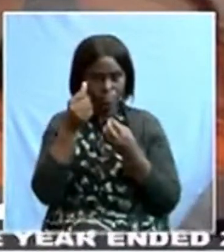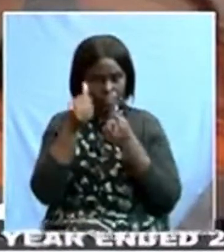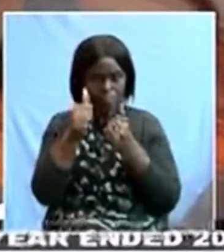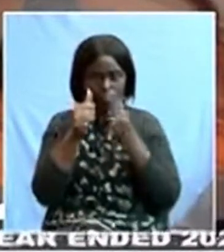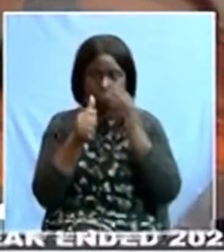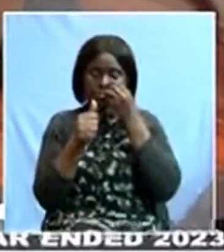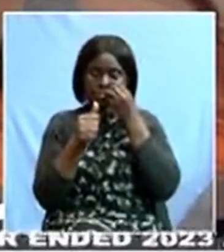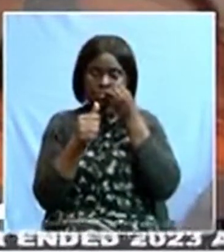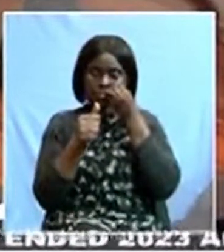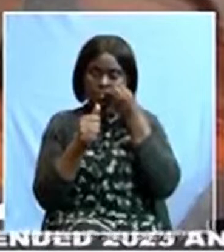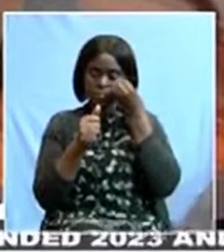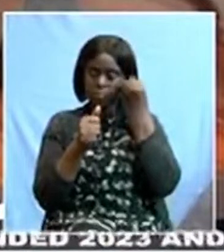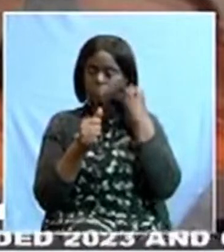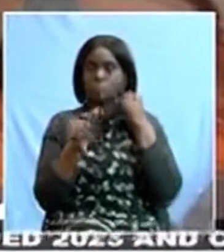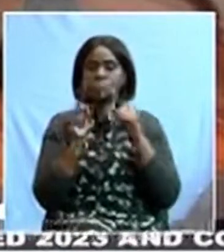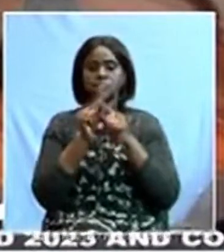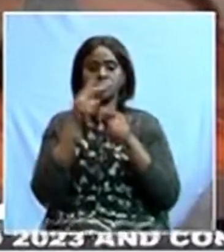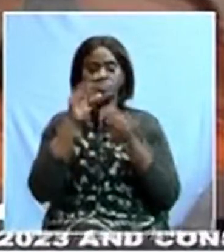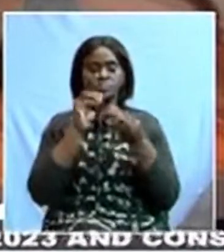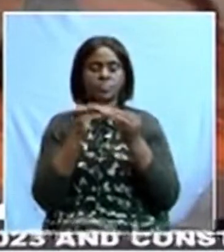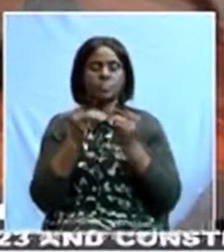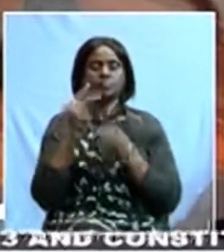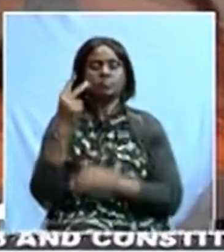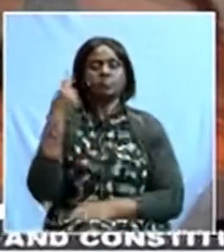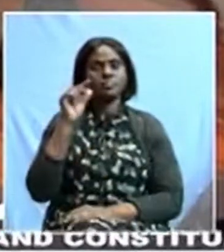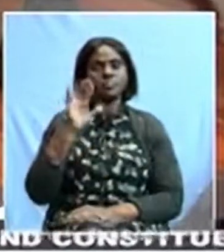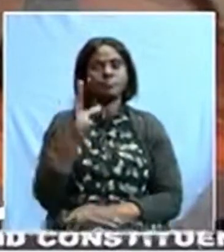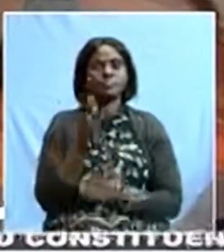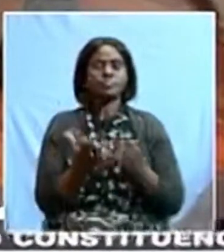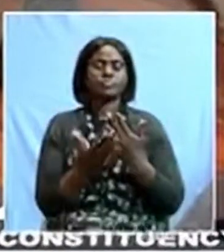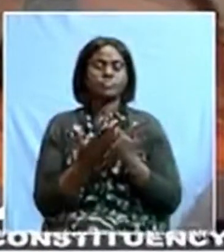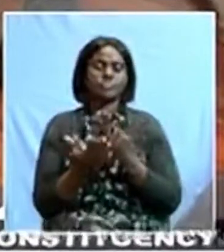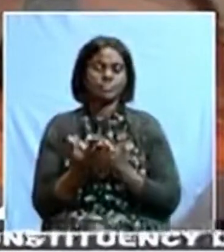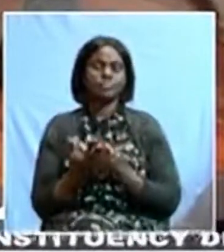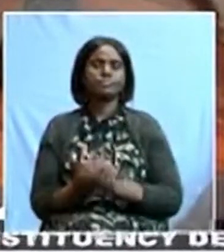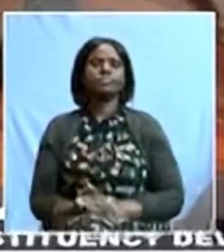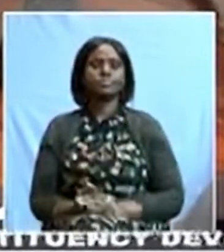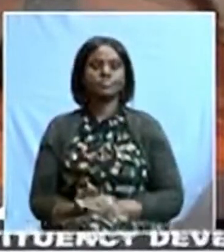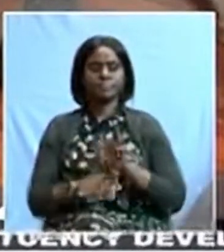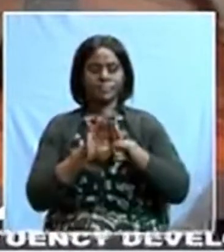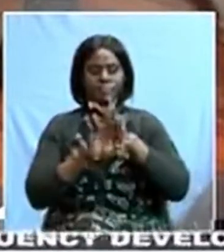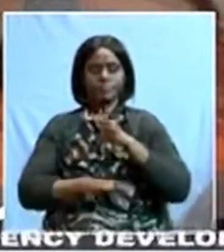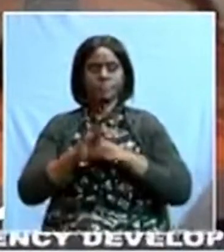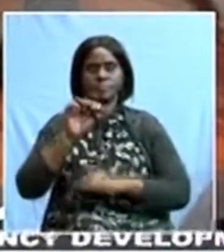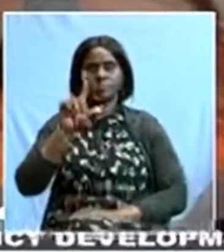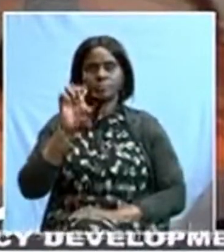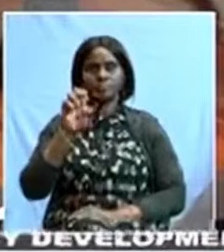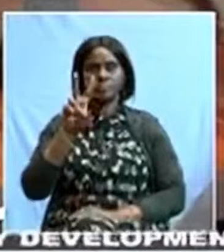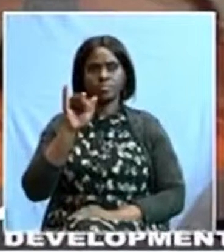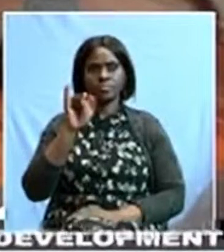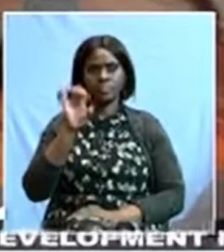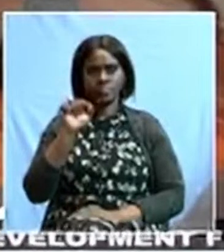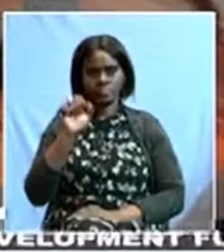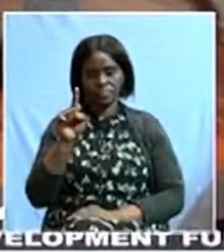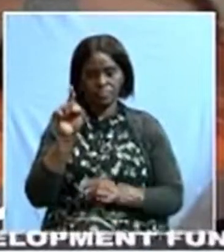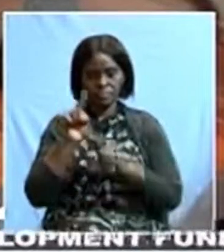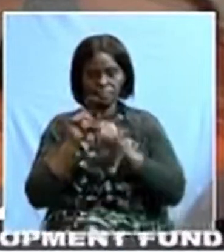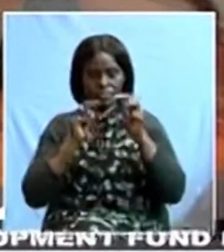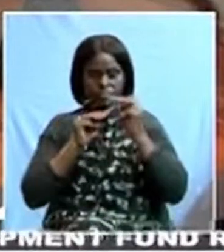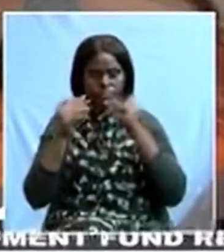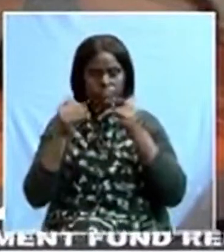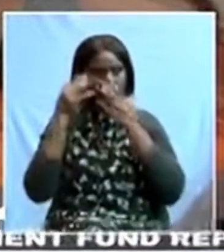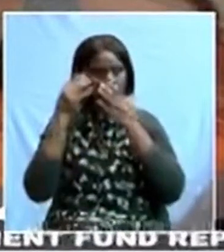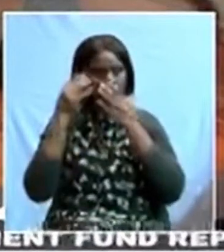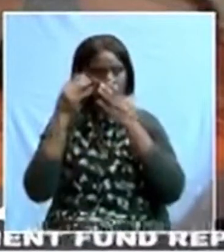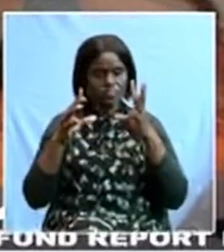We can refer to see Appendix 3 for the attachments. Under levies, cause of query. Management